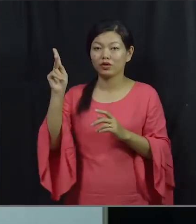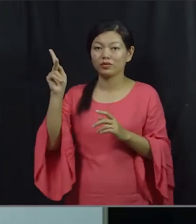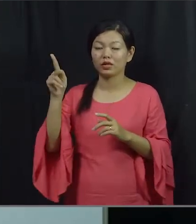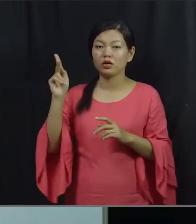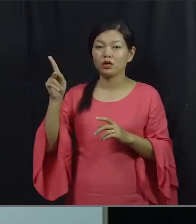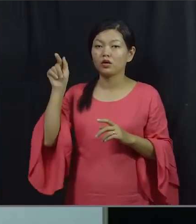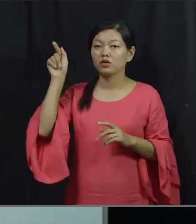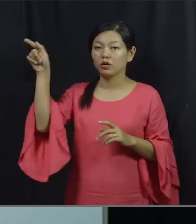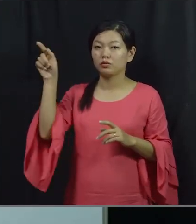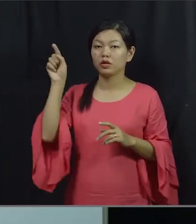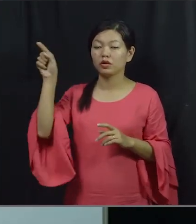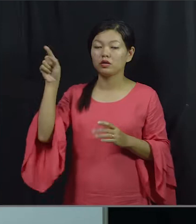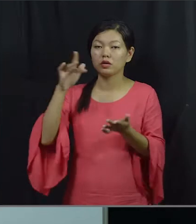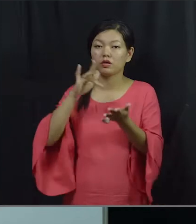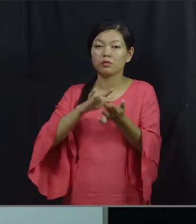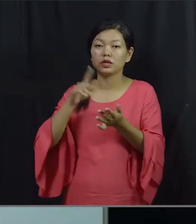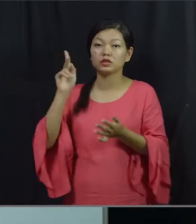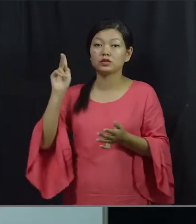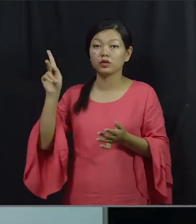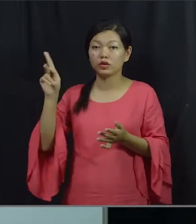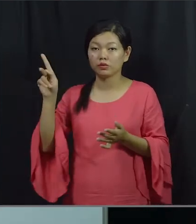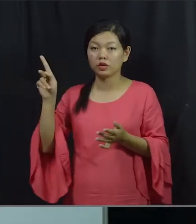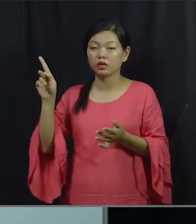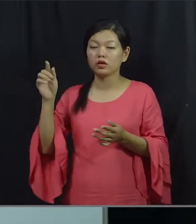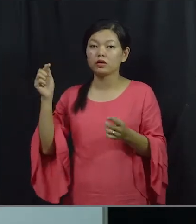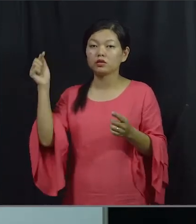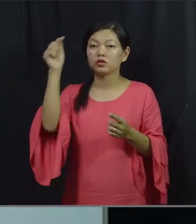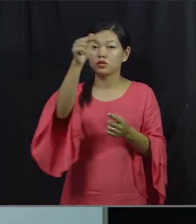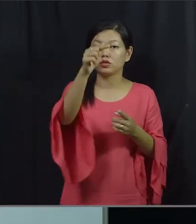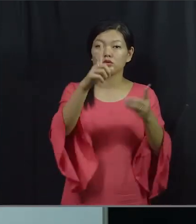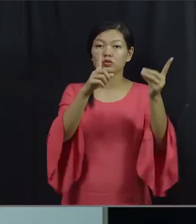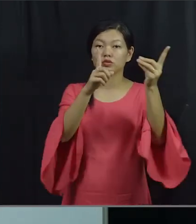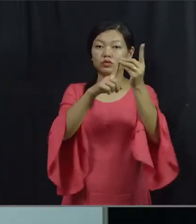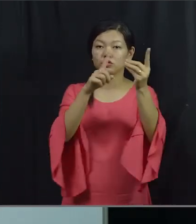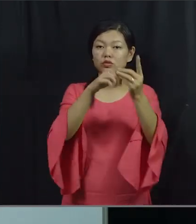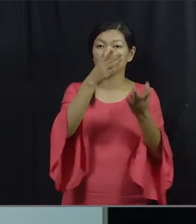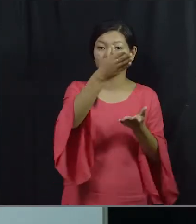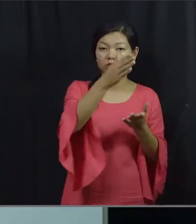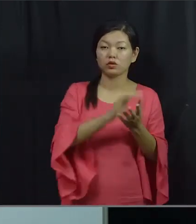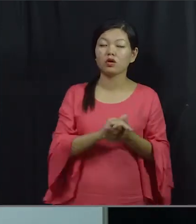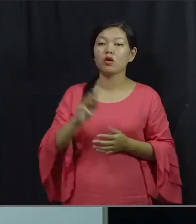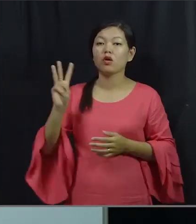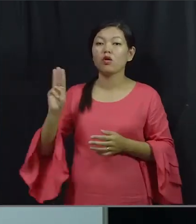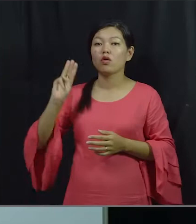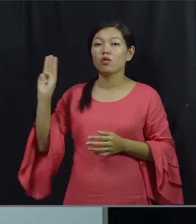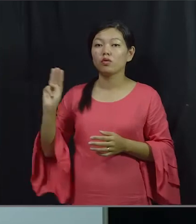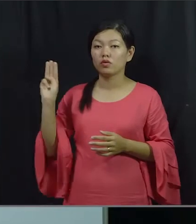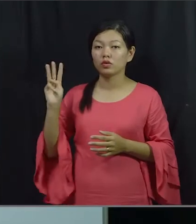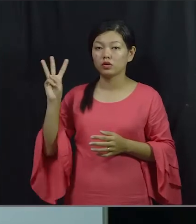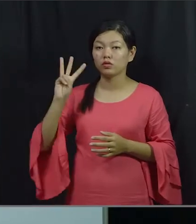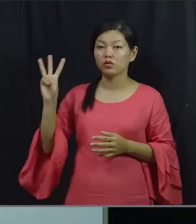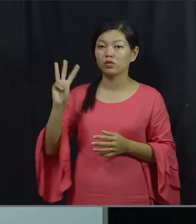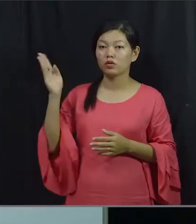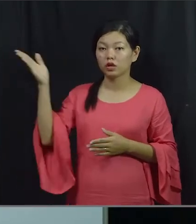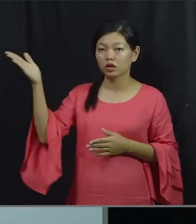that lots of traders from we see that from Waka or from Futsuro, isn't it? They